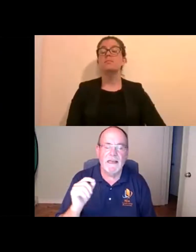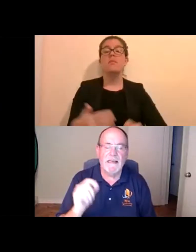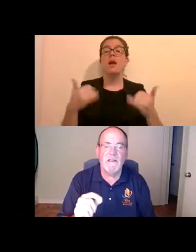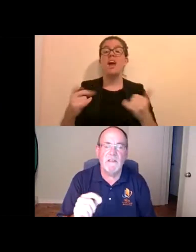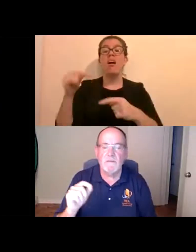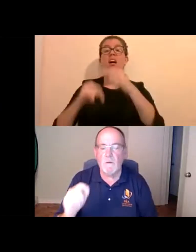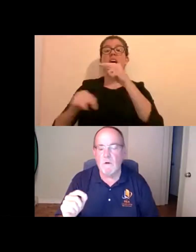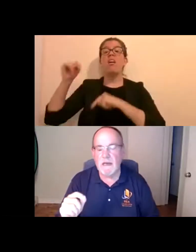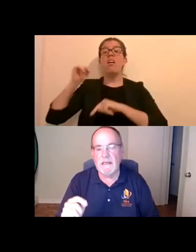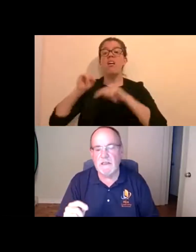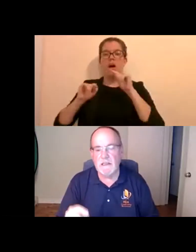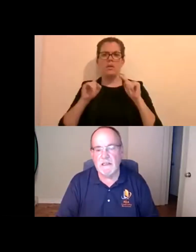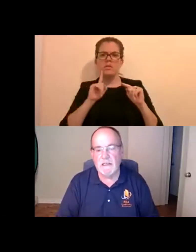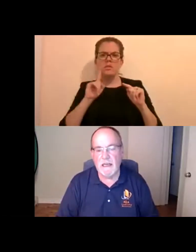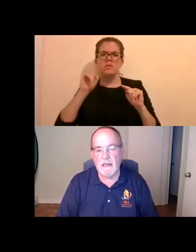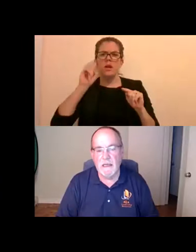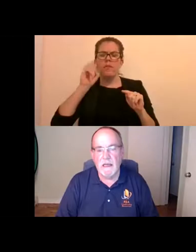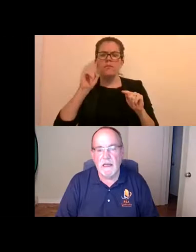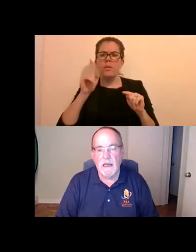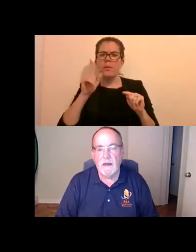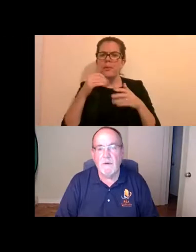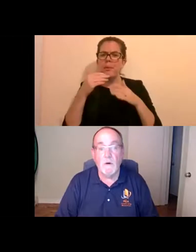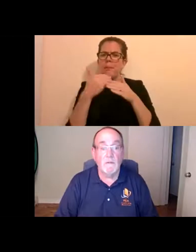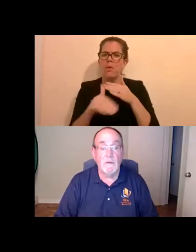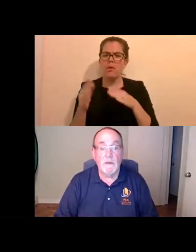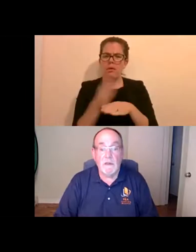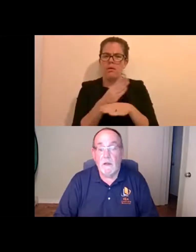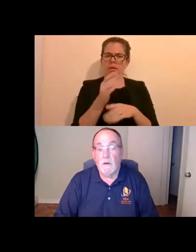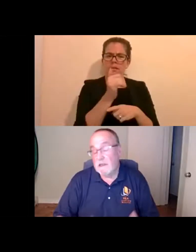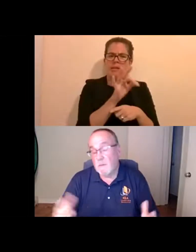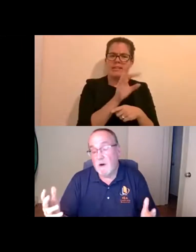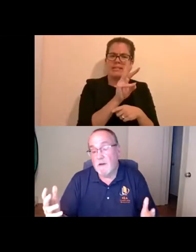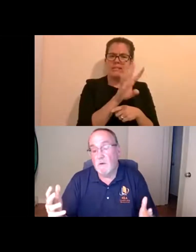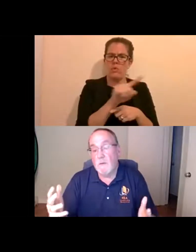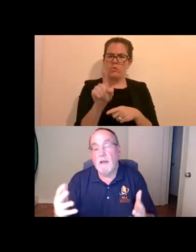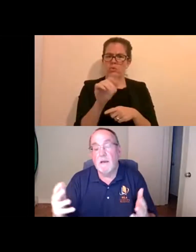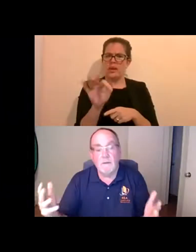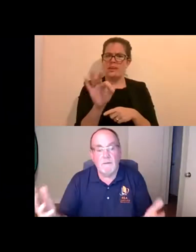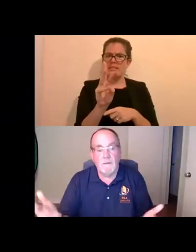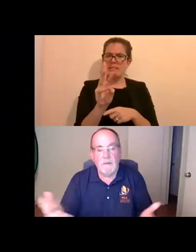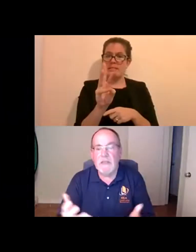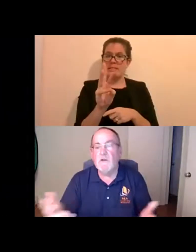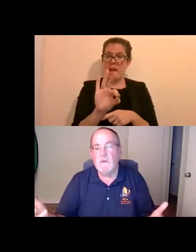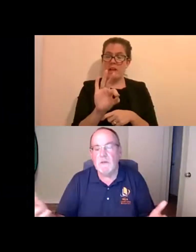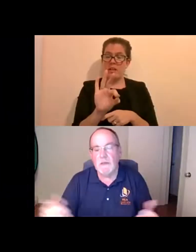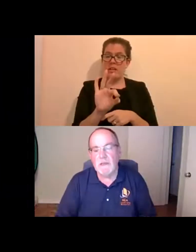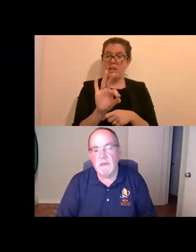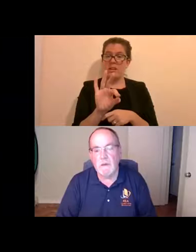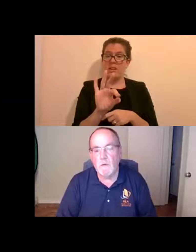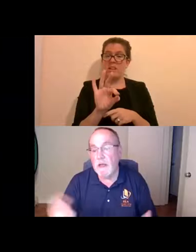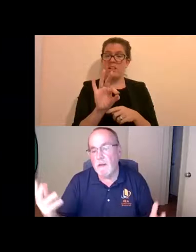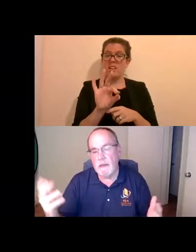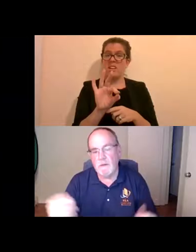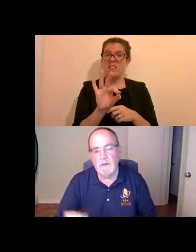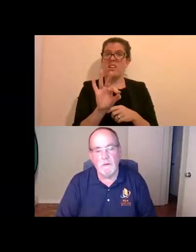between 1964 and 1969. Who are known as part of the rubella measles epidemic.